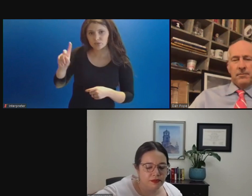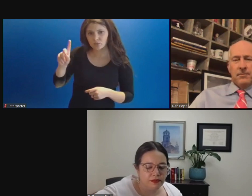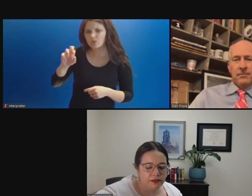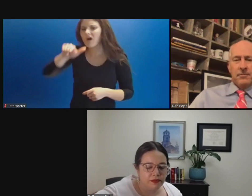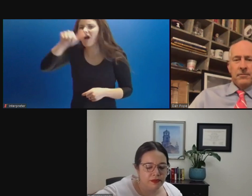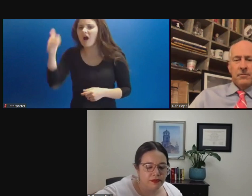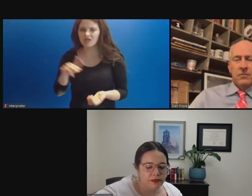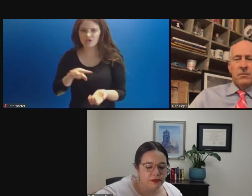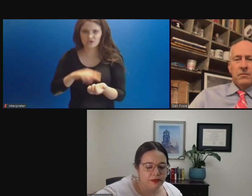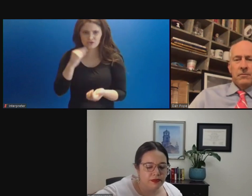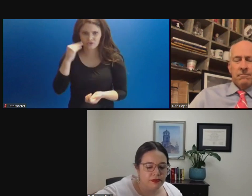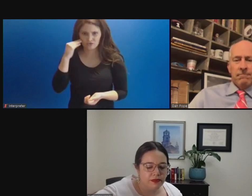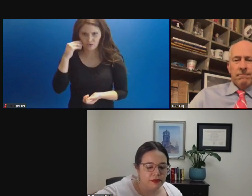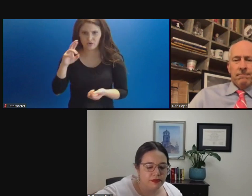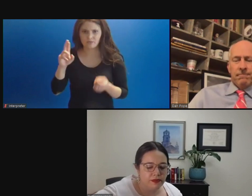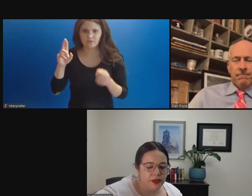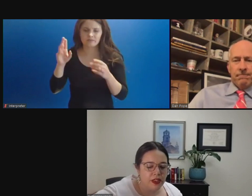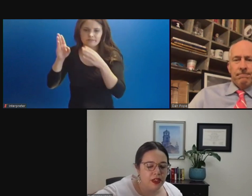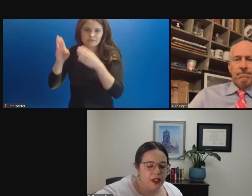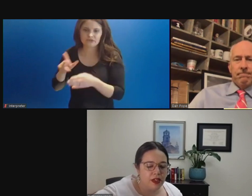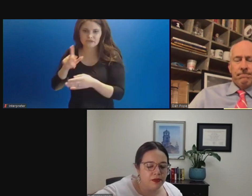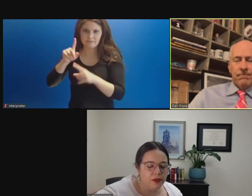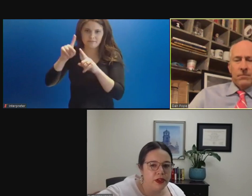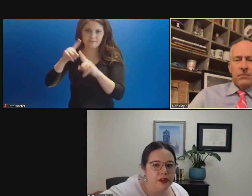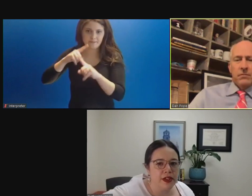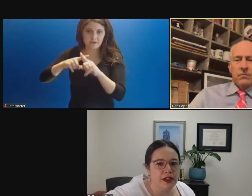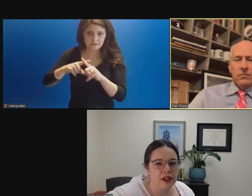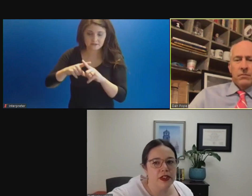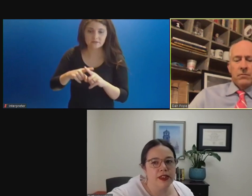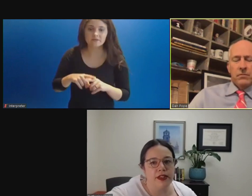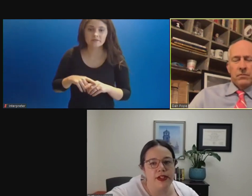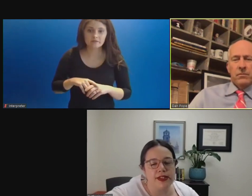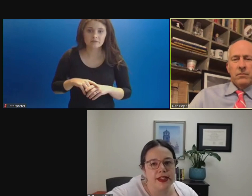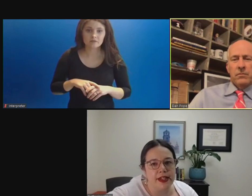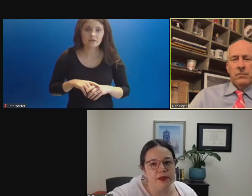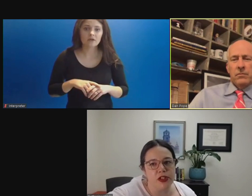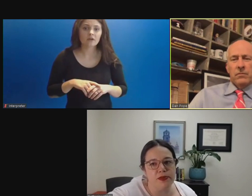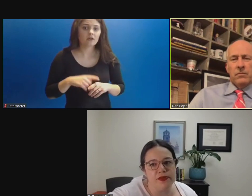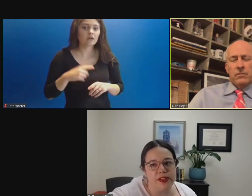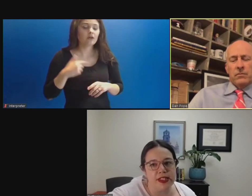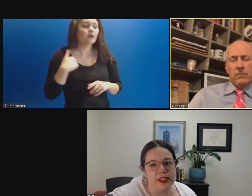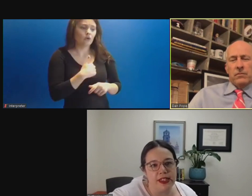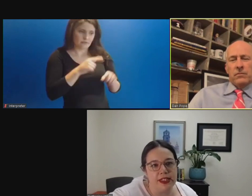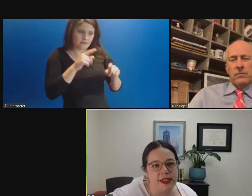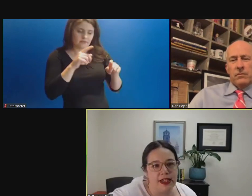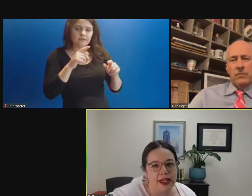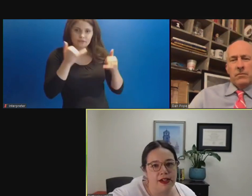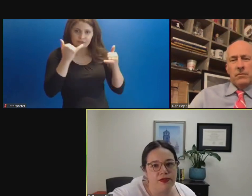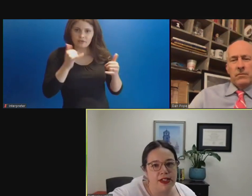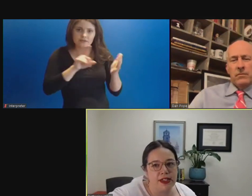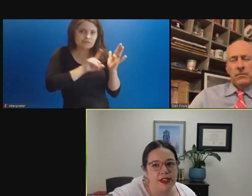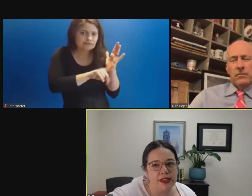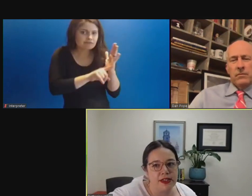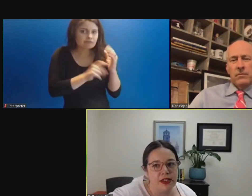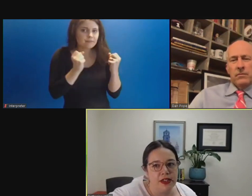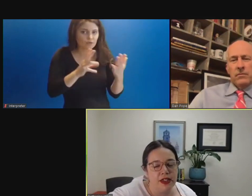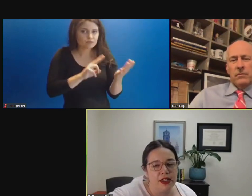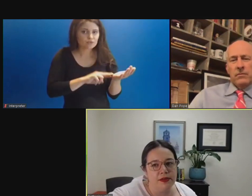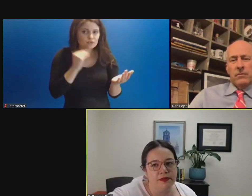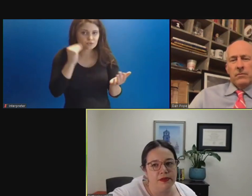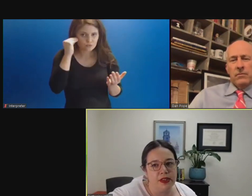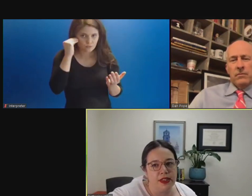nursing home where someone tested positive? We're currently investigating multiple facilities that have